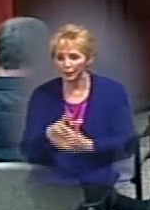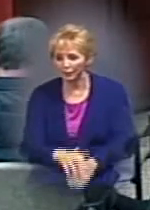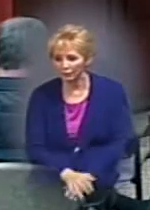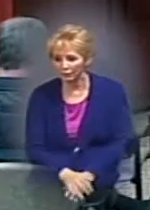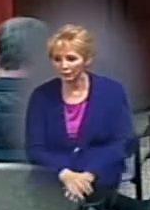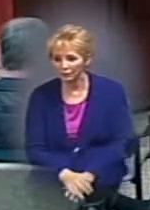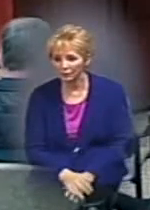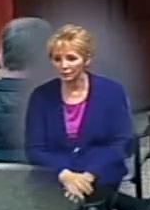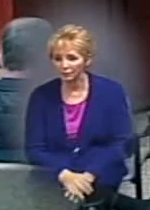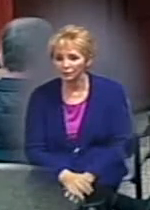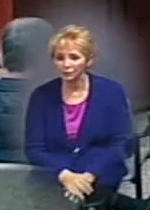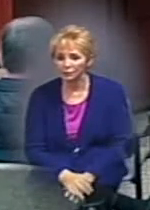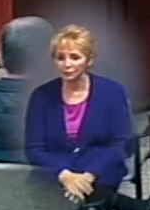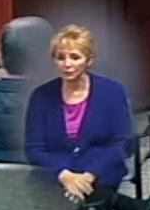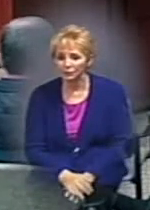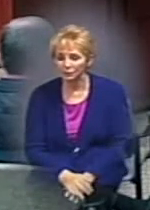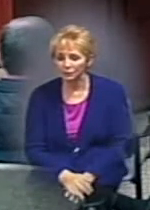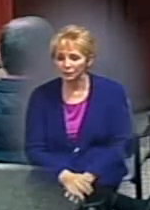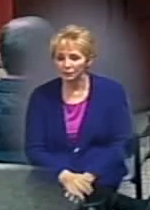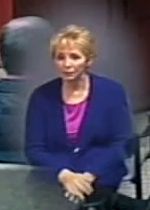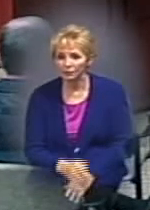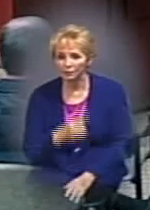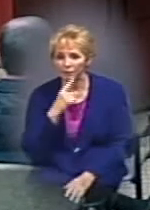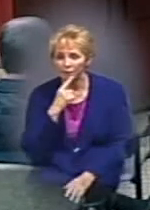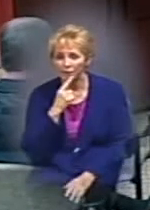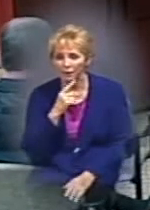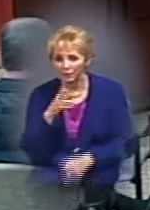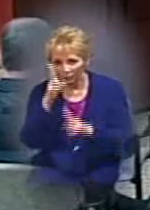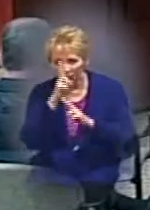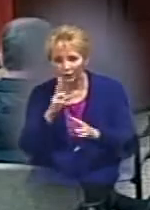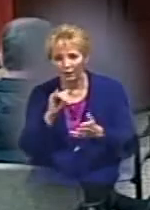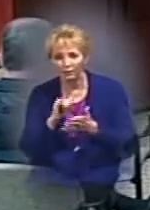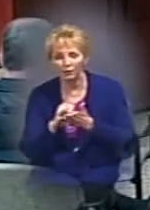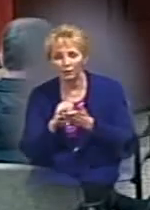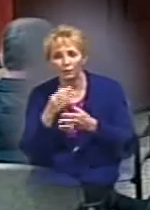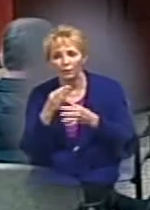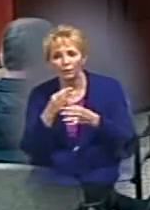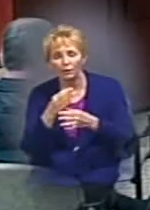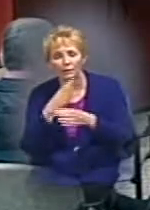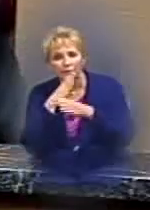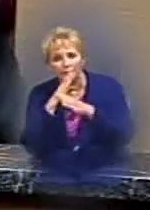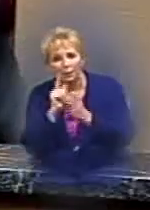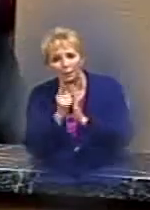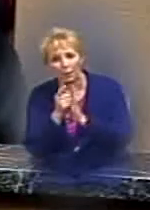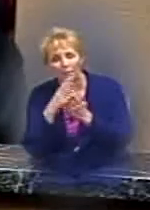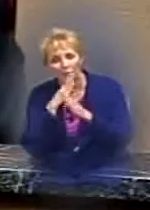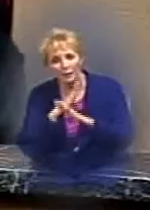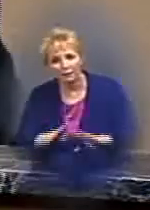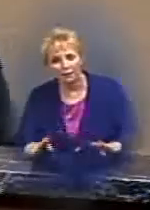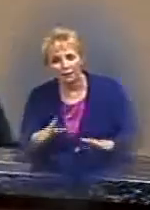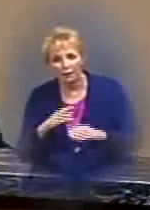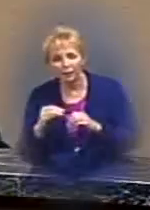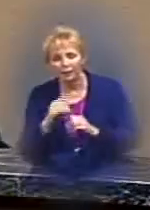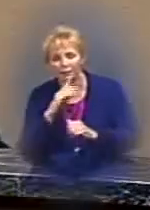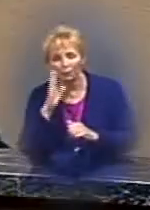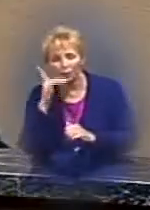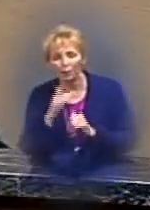If we could all observe a brief moment of silence, and I would like to say a word of